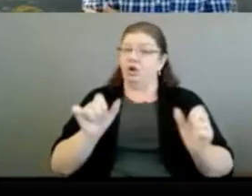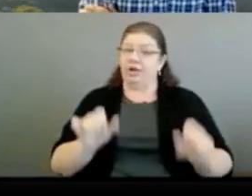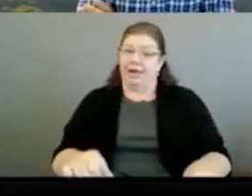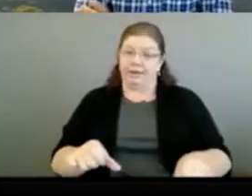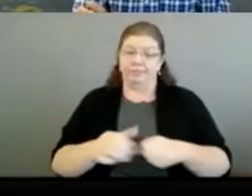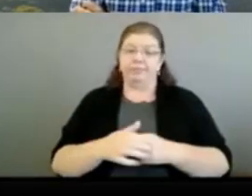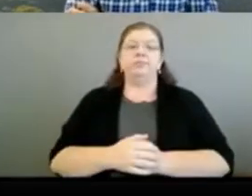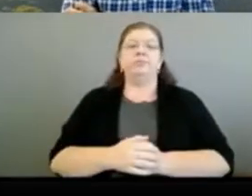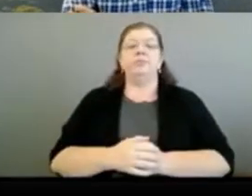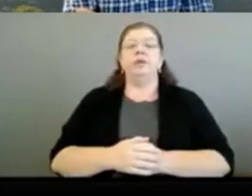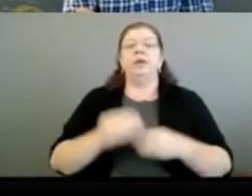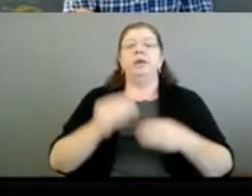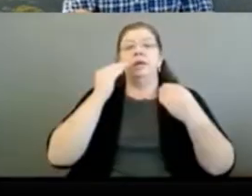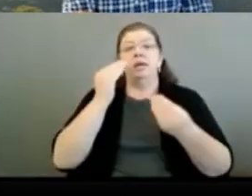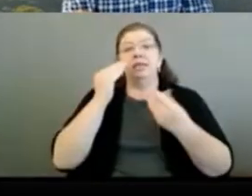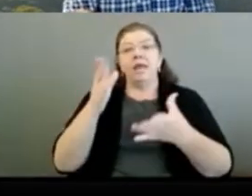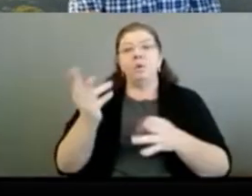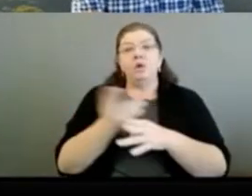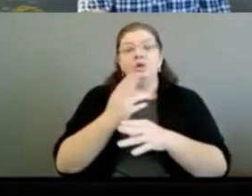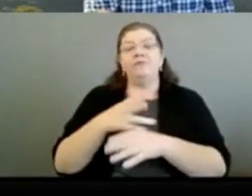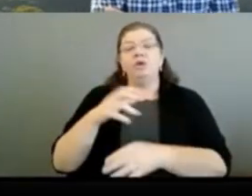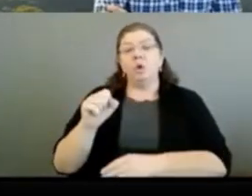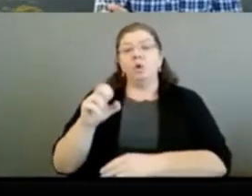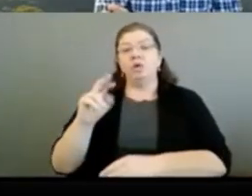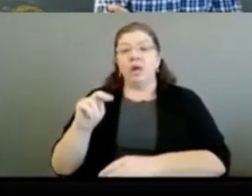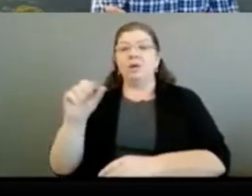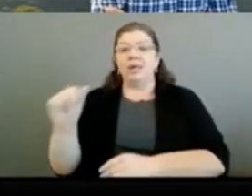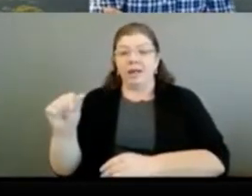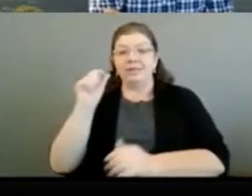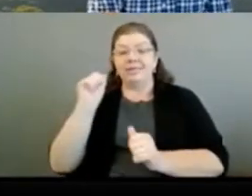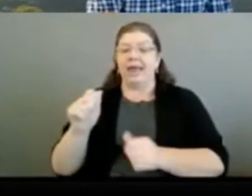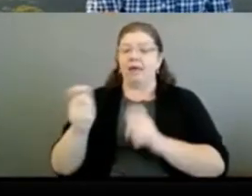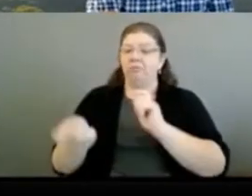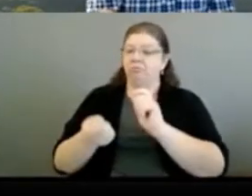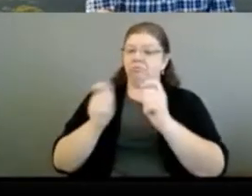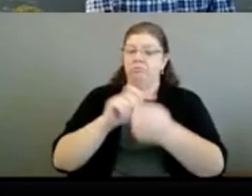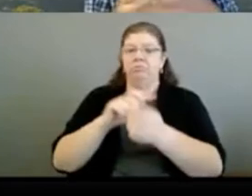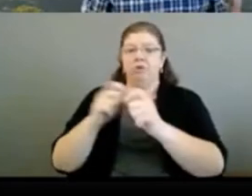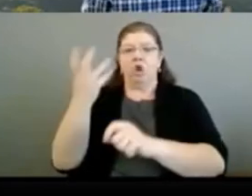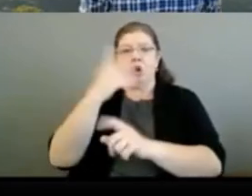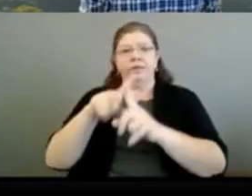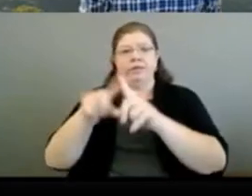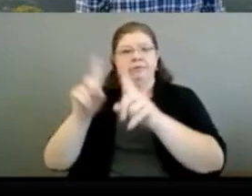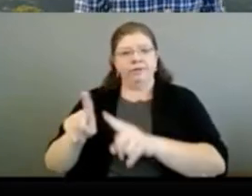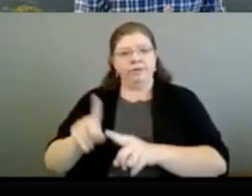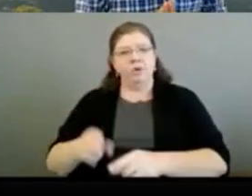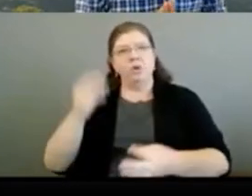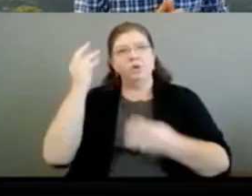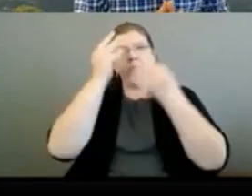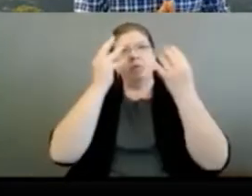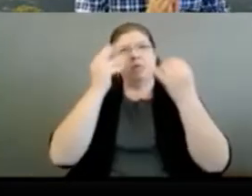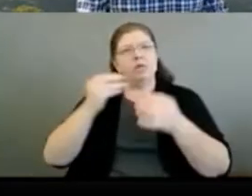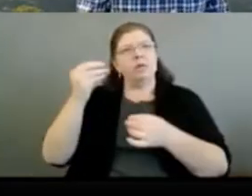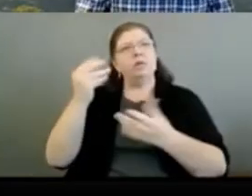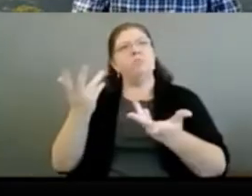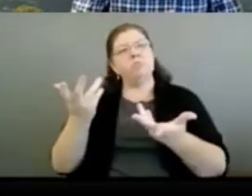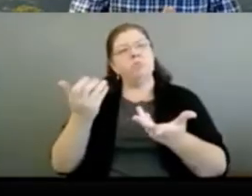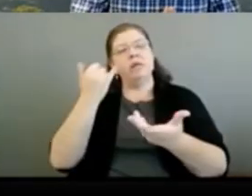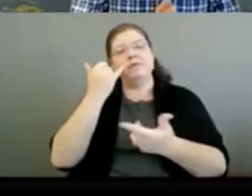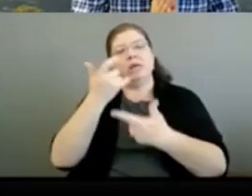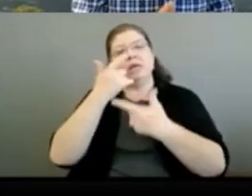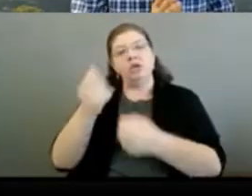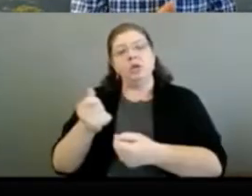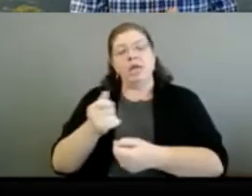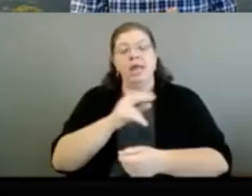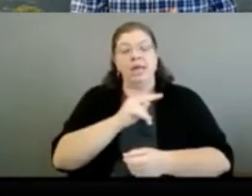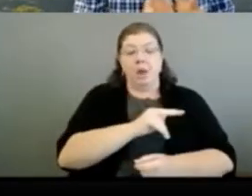The data we use for social network analysis too can take a lot of different forms. So that's one thing I want you to be thinking about right now is if you're interested in network